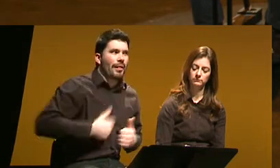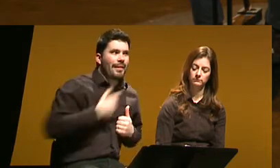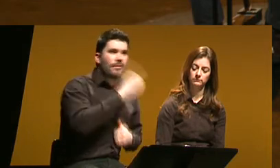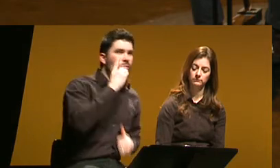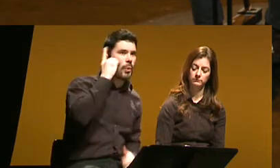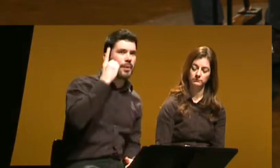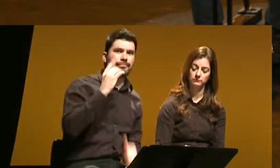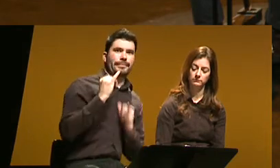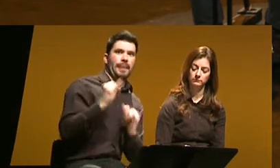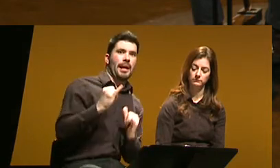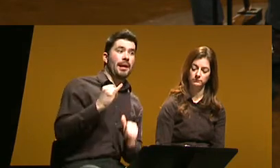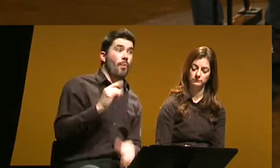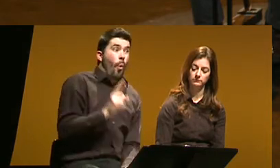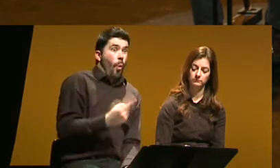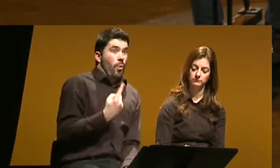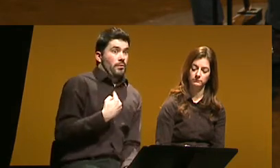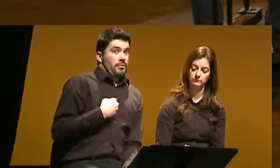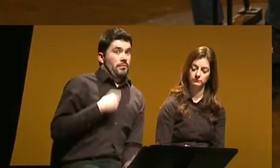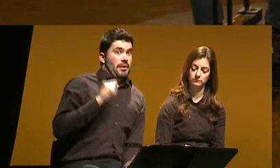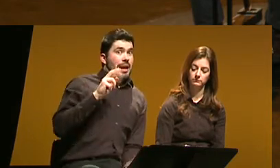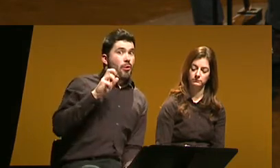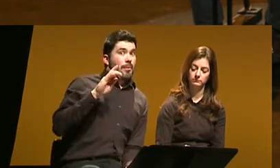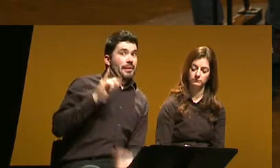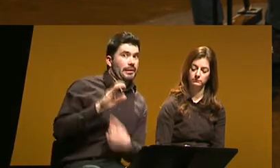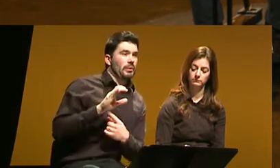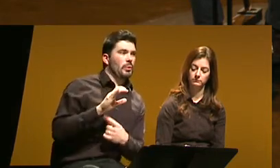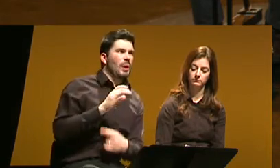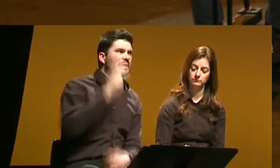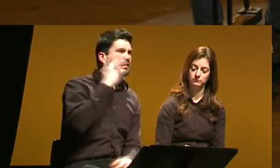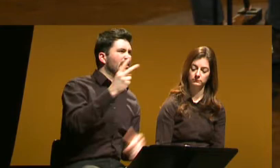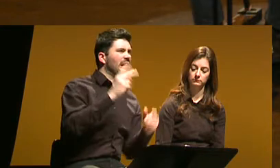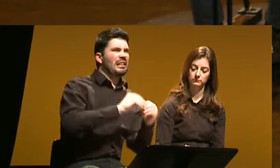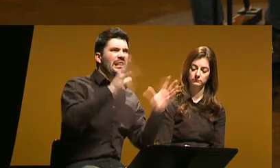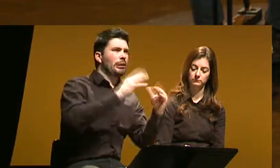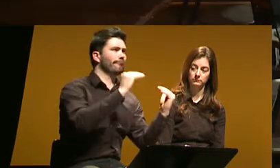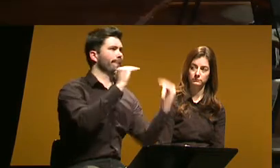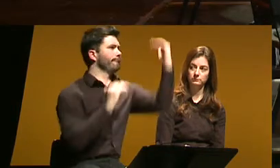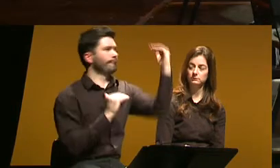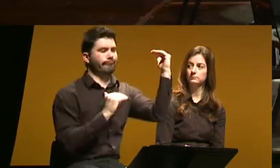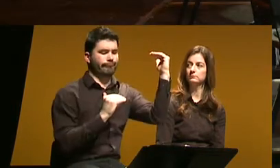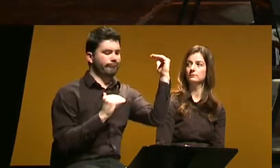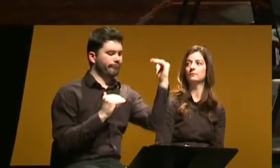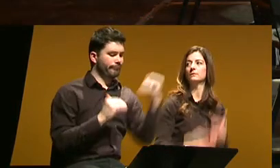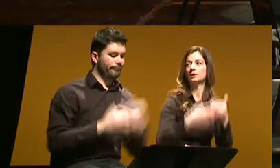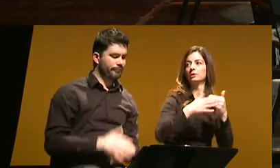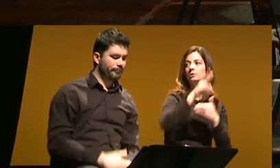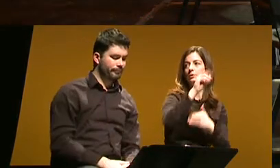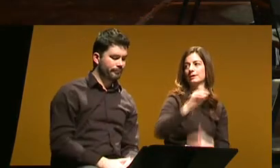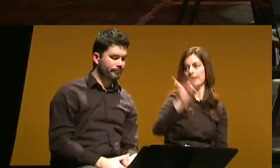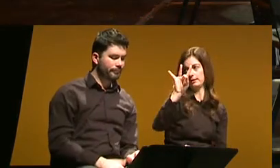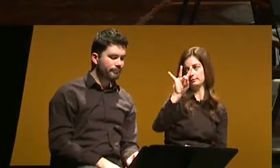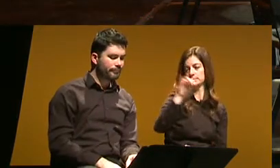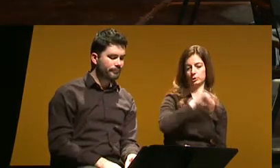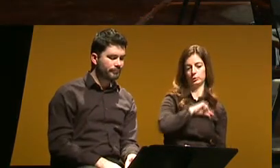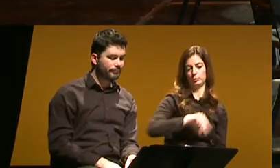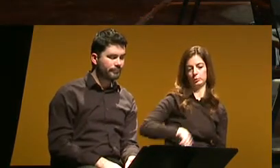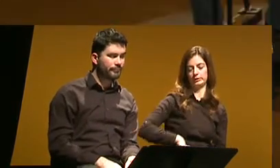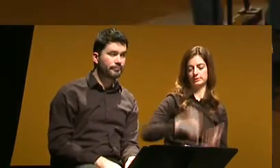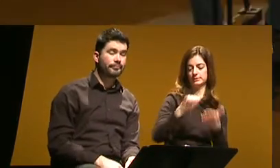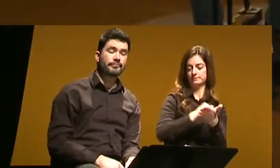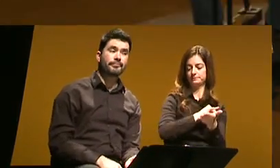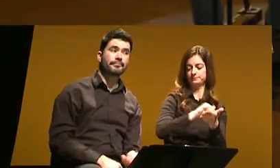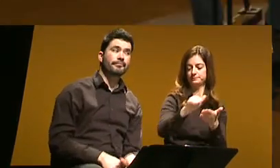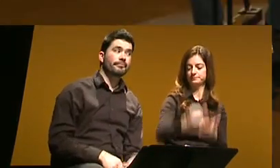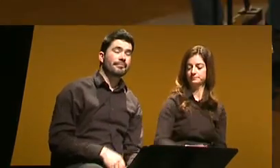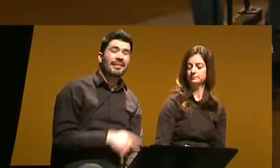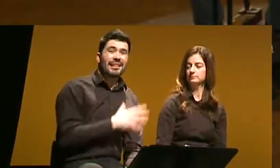But I'm the only Arab around. Class differences stare me in the face. 2008. Jackson Heights, Queens. My father is